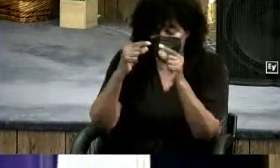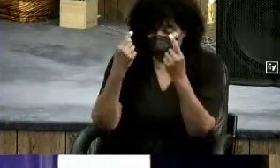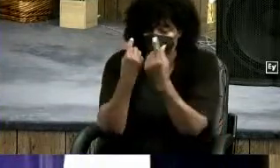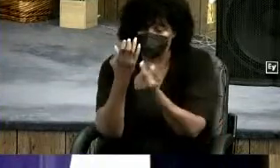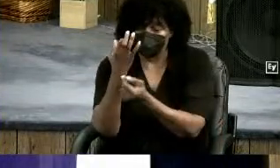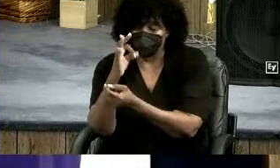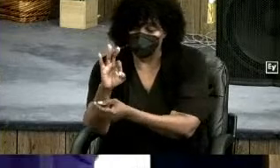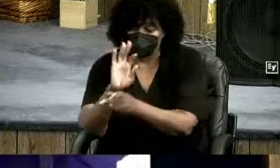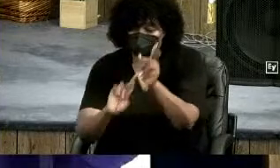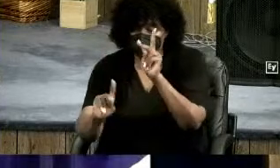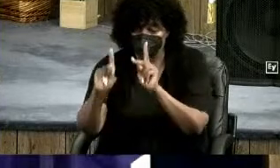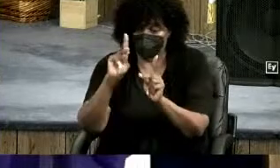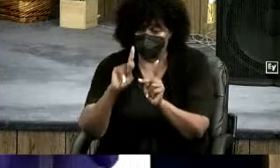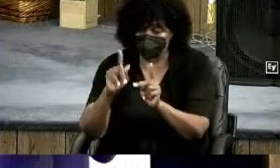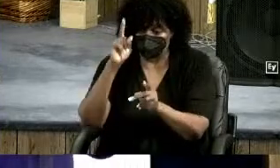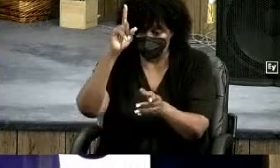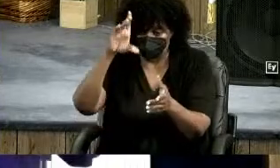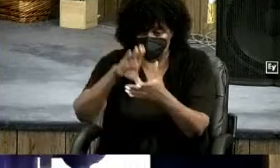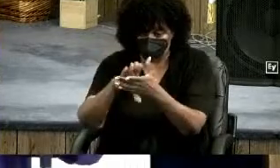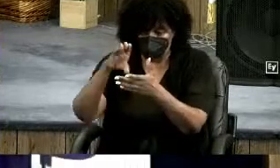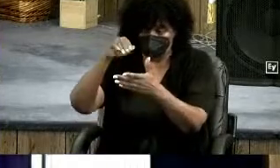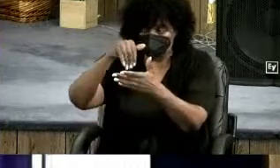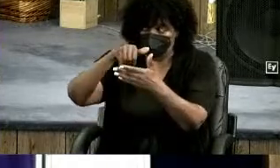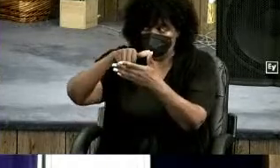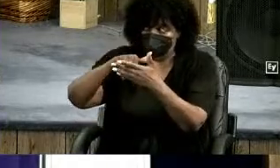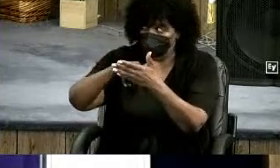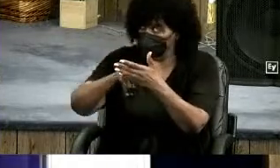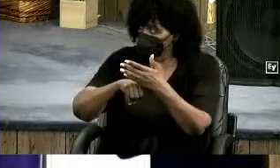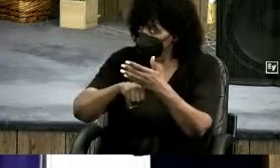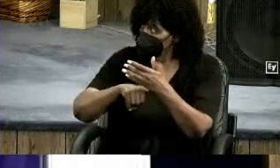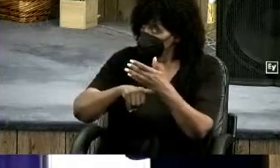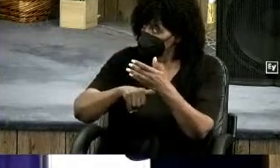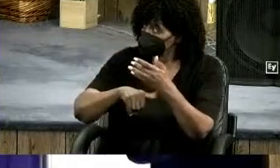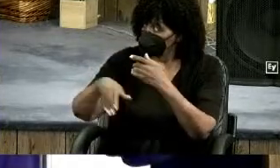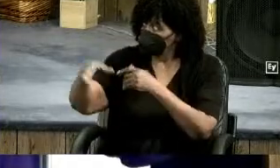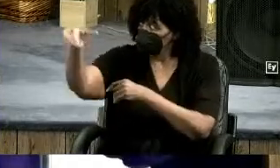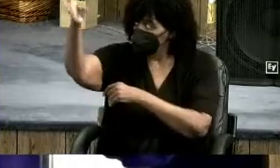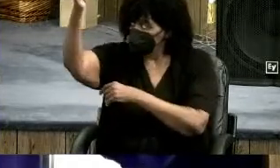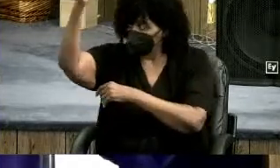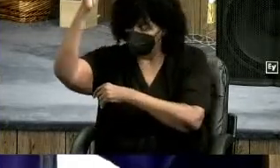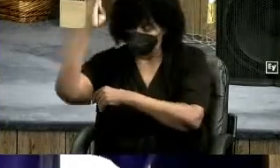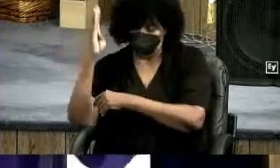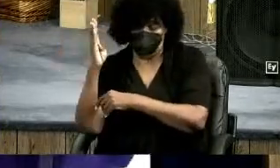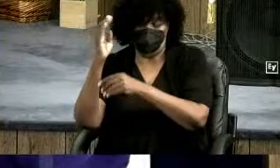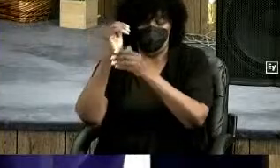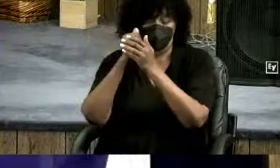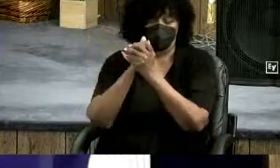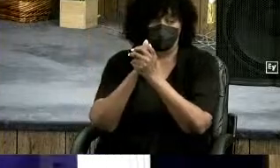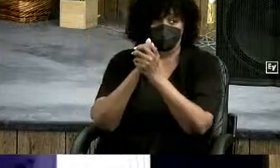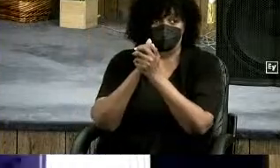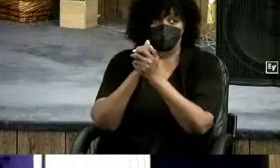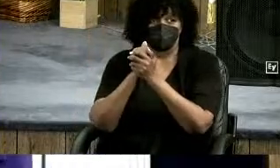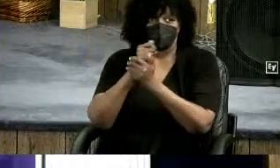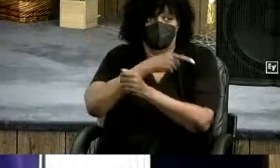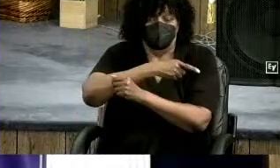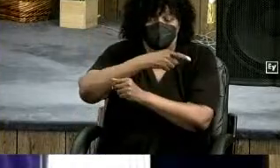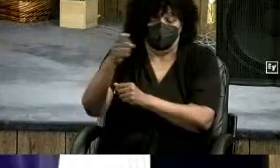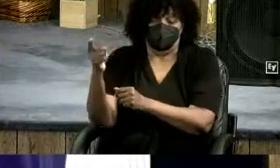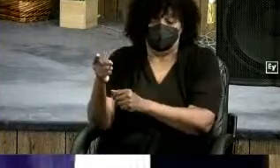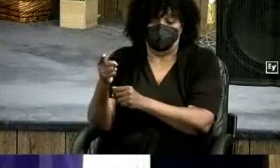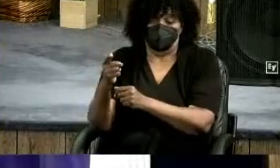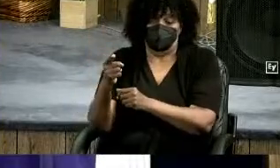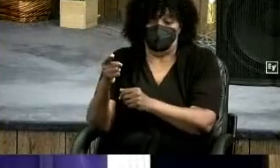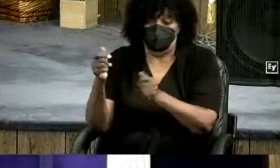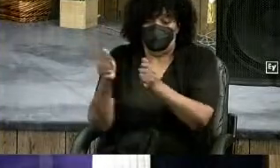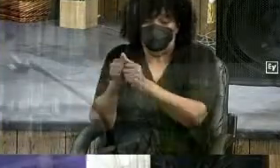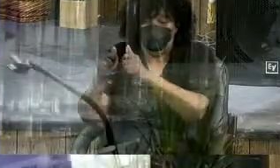a single God who created heaven and earth among a bunch of pagans who believe any and everything. And so they are